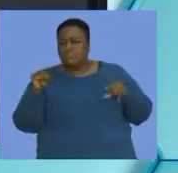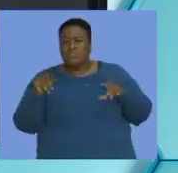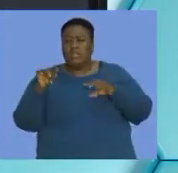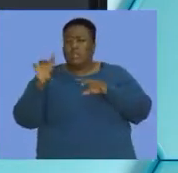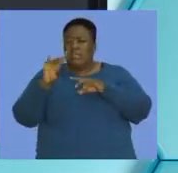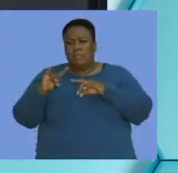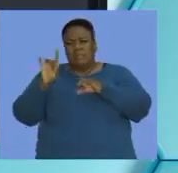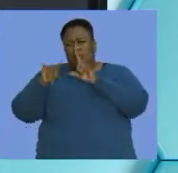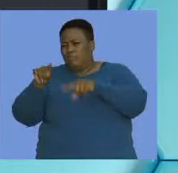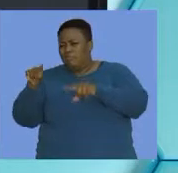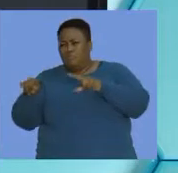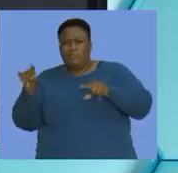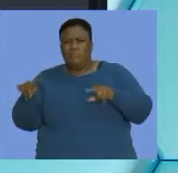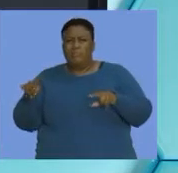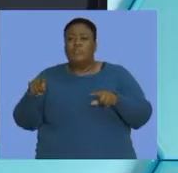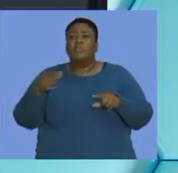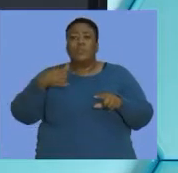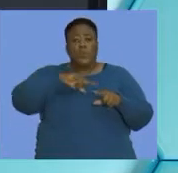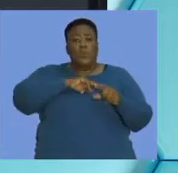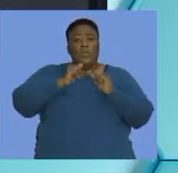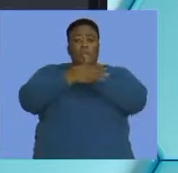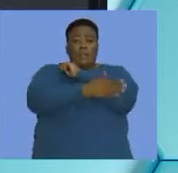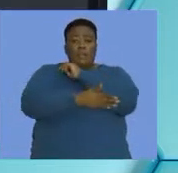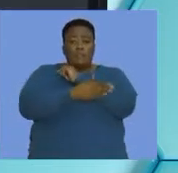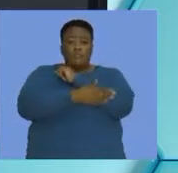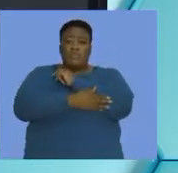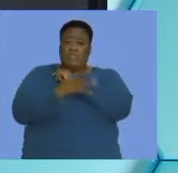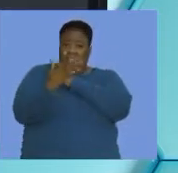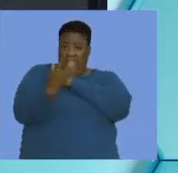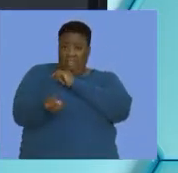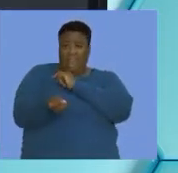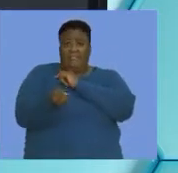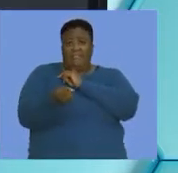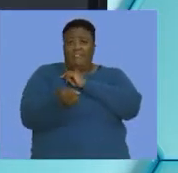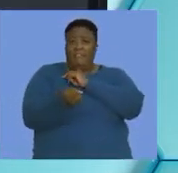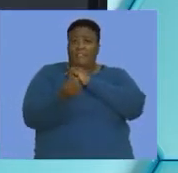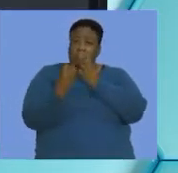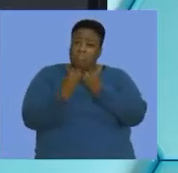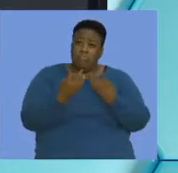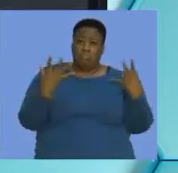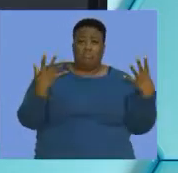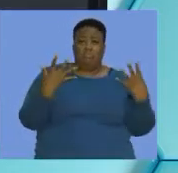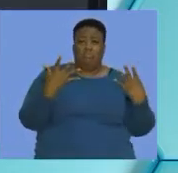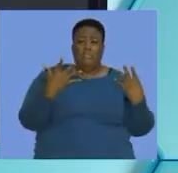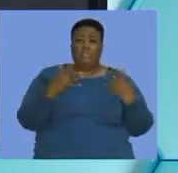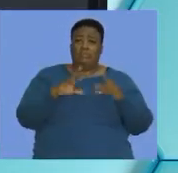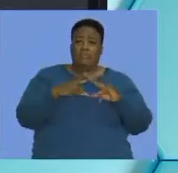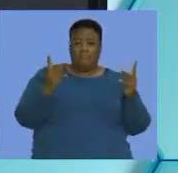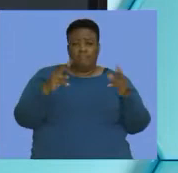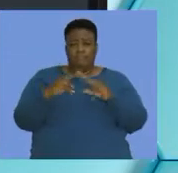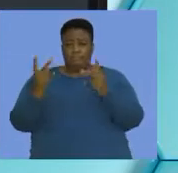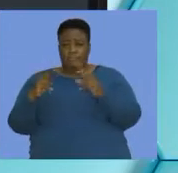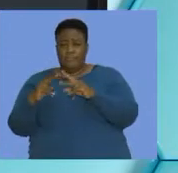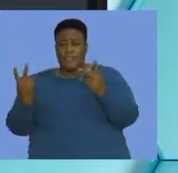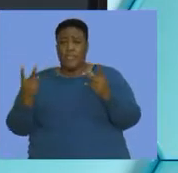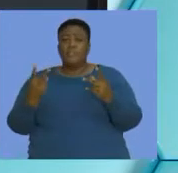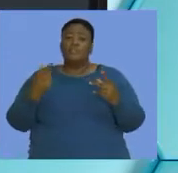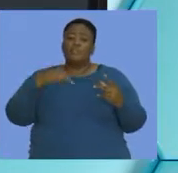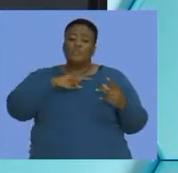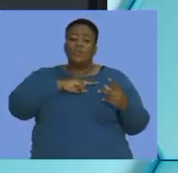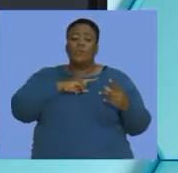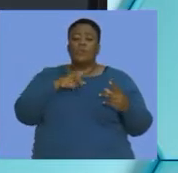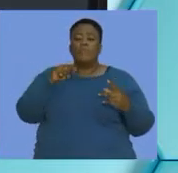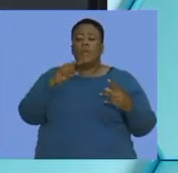look at animal diversity, we are a country that is rich in this diversity. And hence, we've got to look at what is the impact